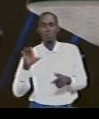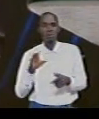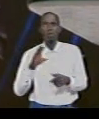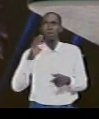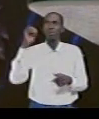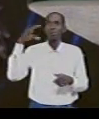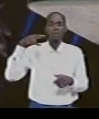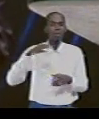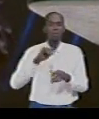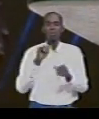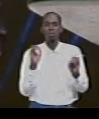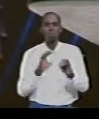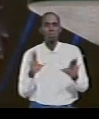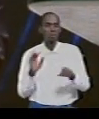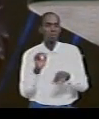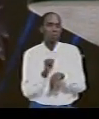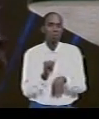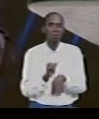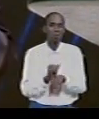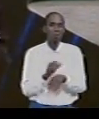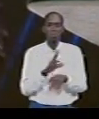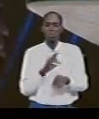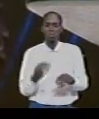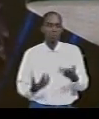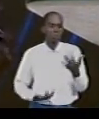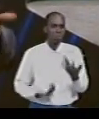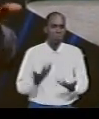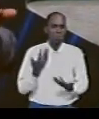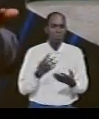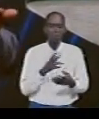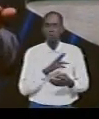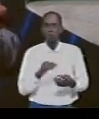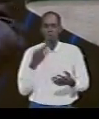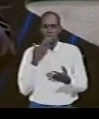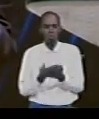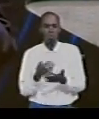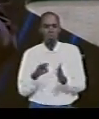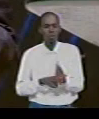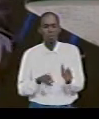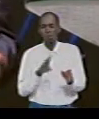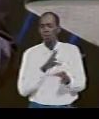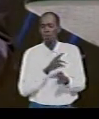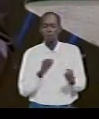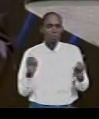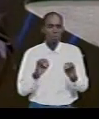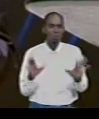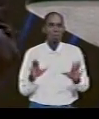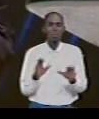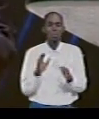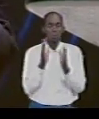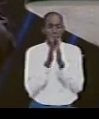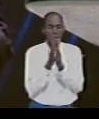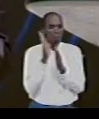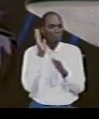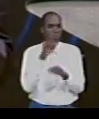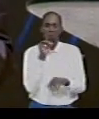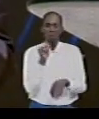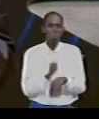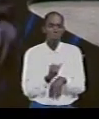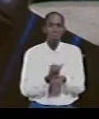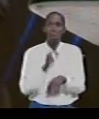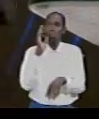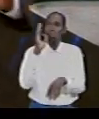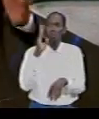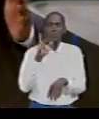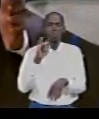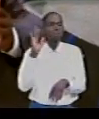no fire, no coolness, no righteousness, nothing. Prayer will not work. Preaching will not